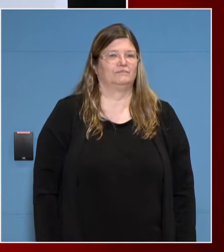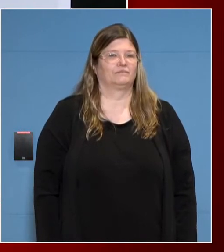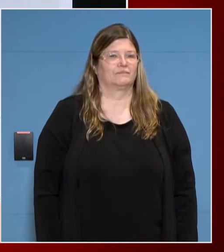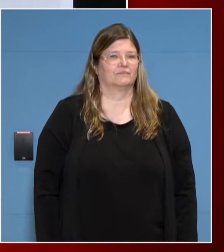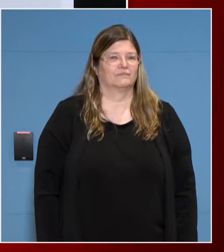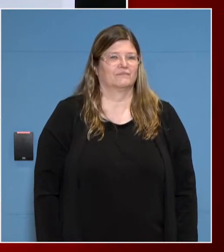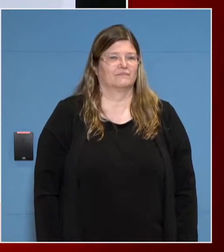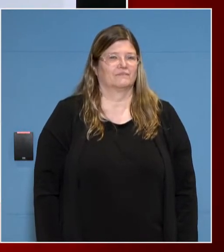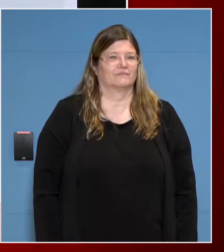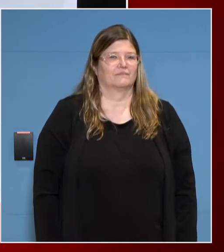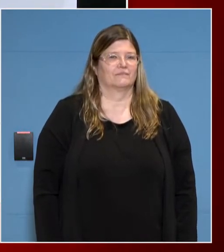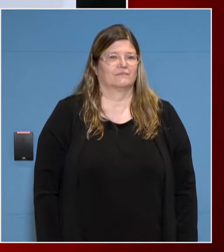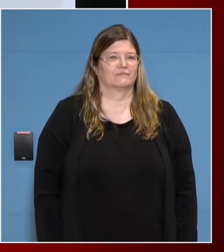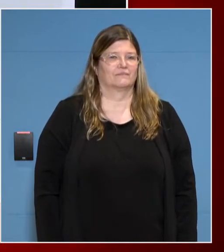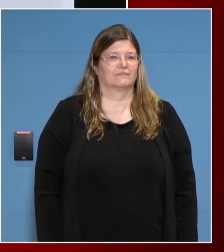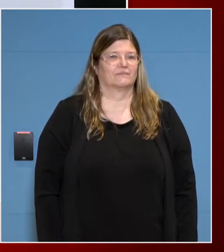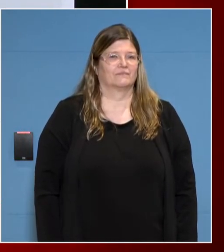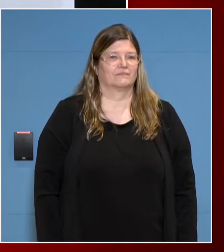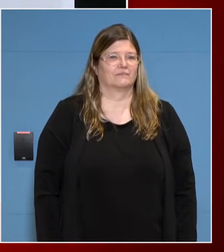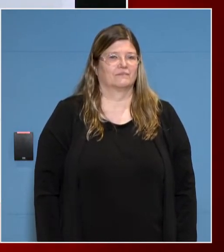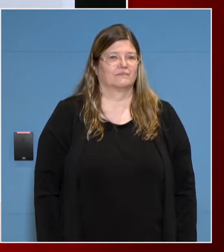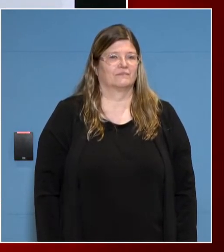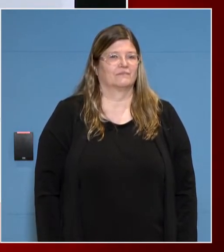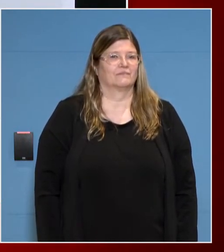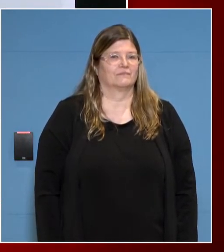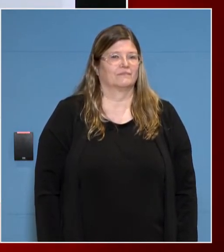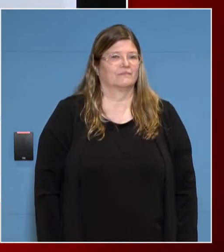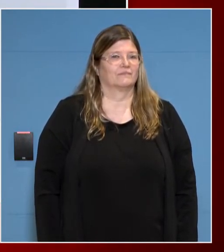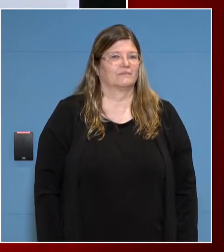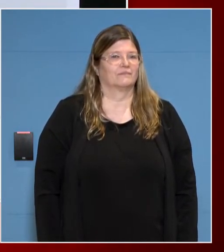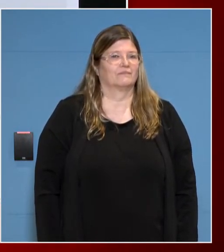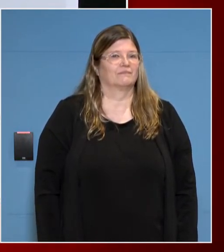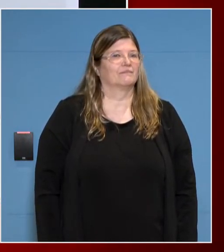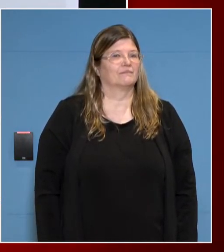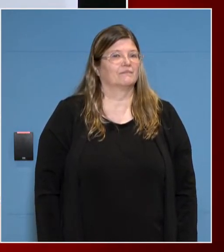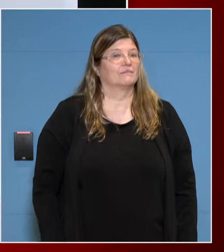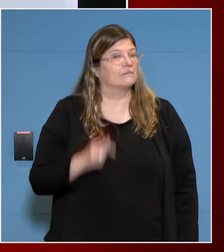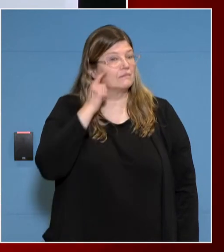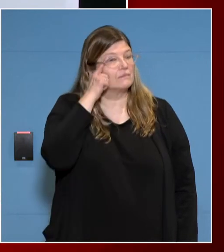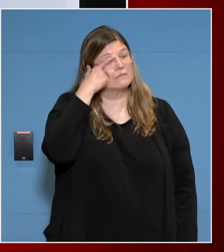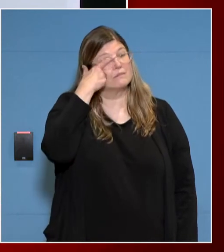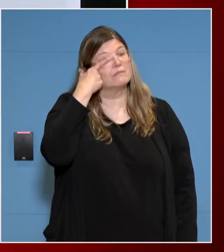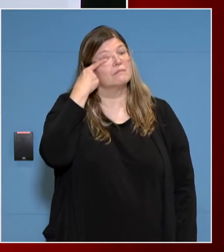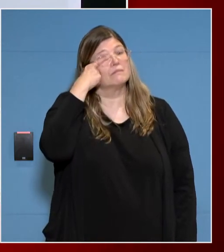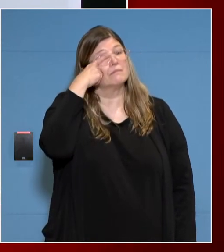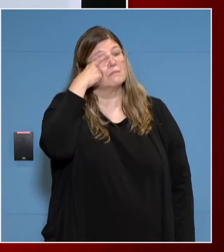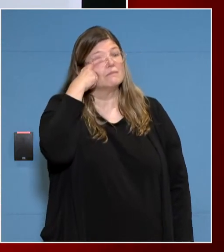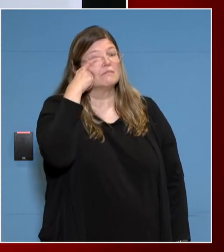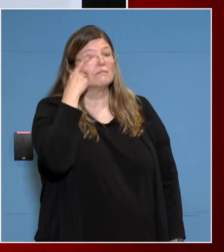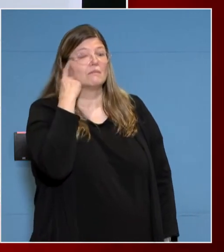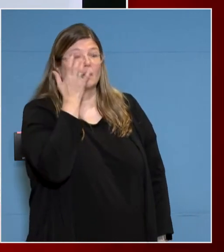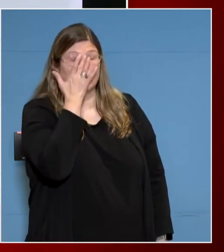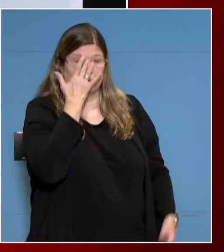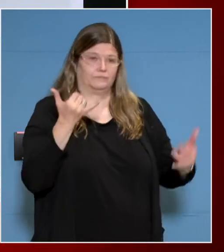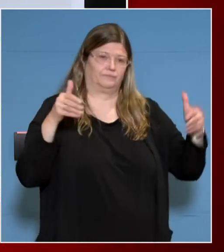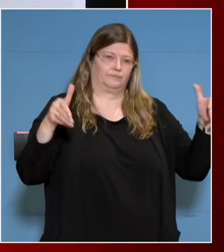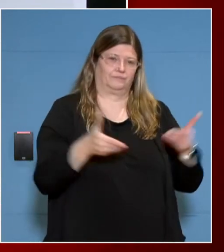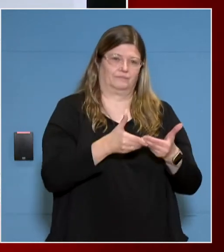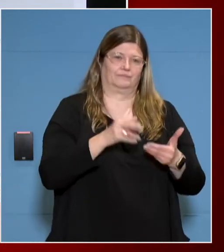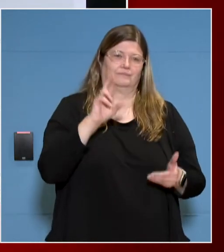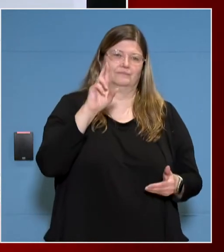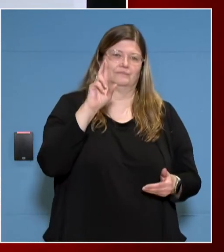We invite you to have a seat, Mayor Bowser. And it's my honor to introduce Rashay Caselli, an advanced urgent care